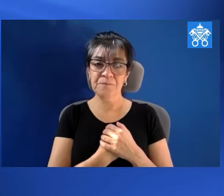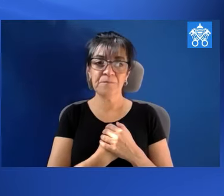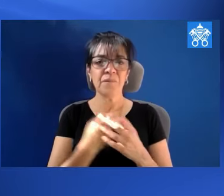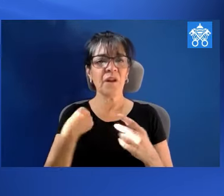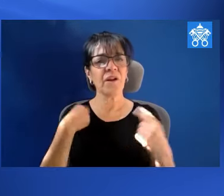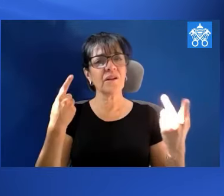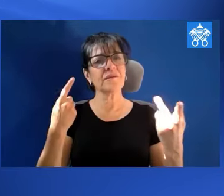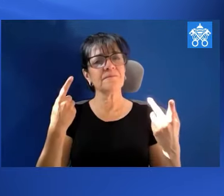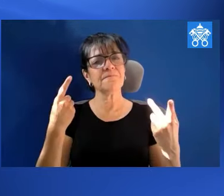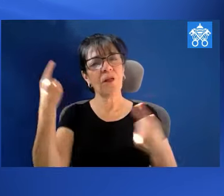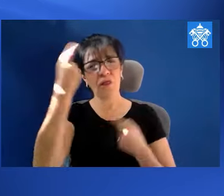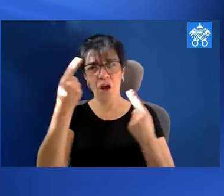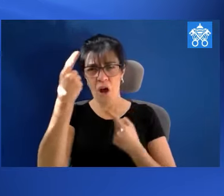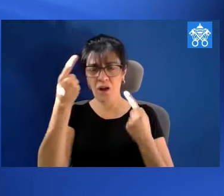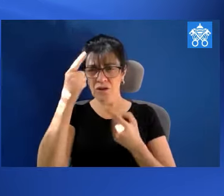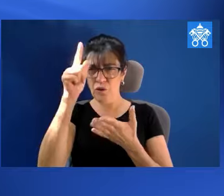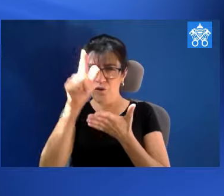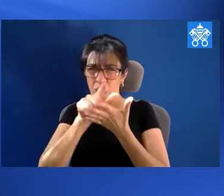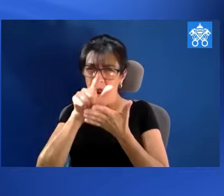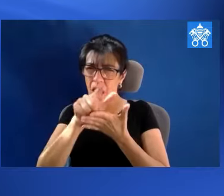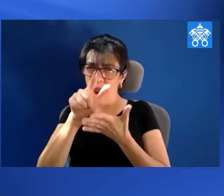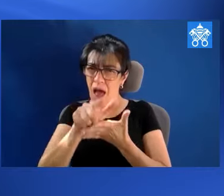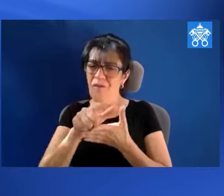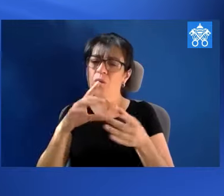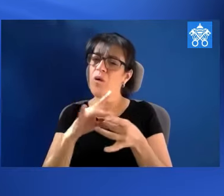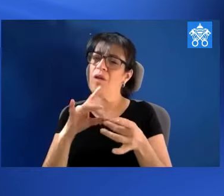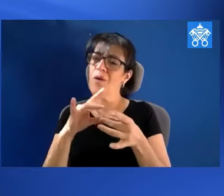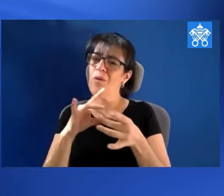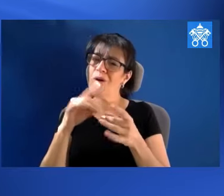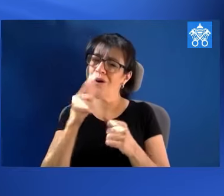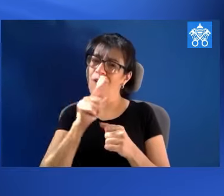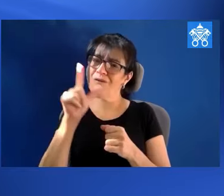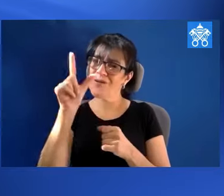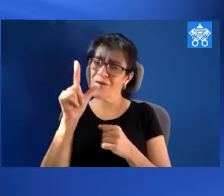Let's conclude with a thought that can help us to fall in love with the Word of God.